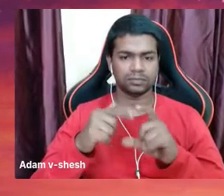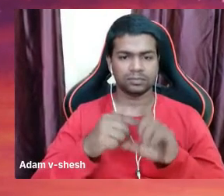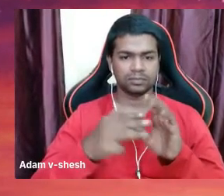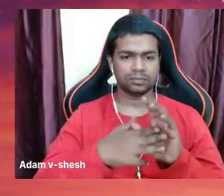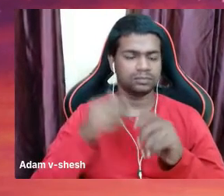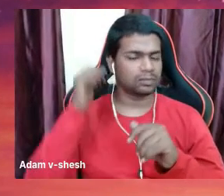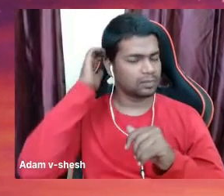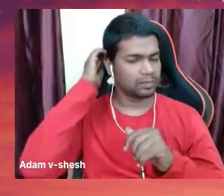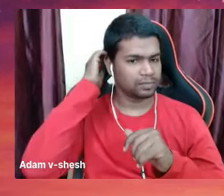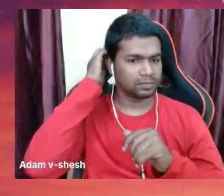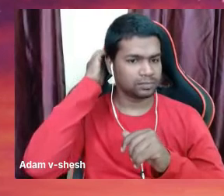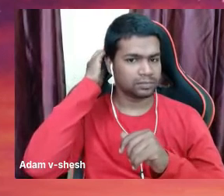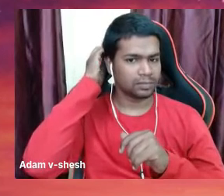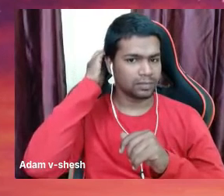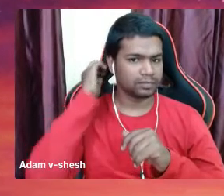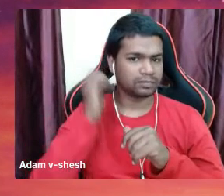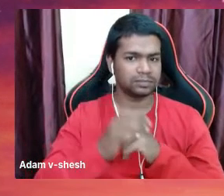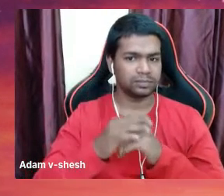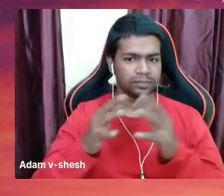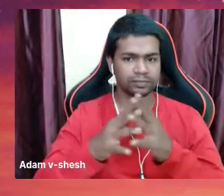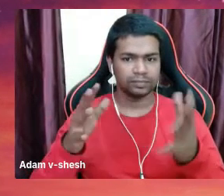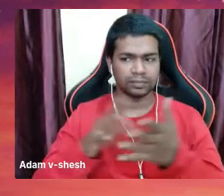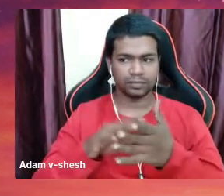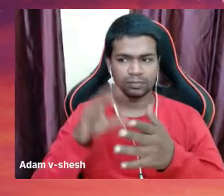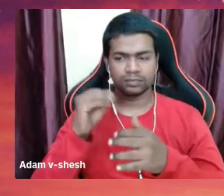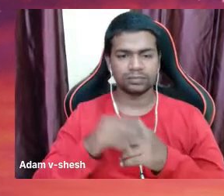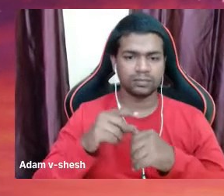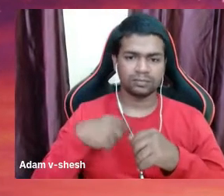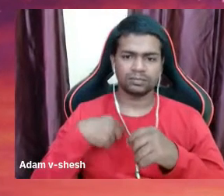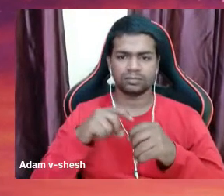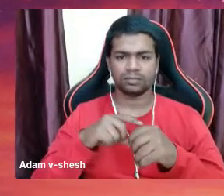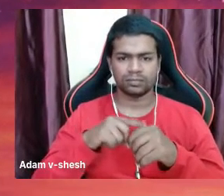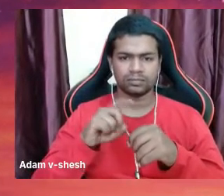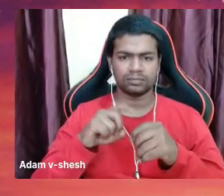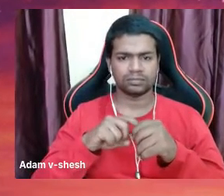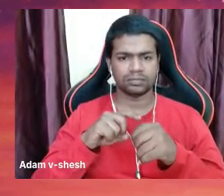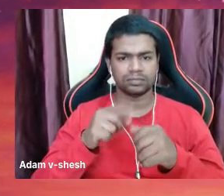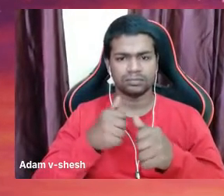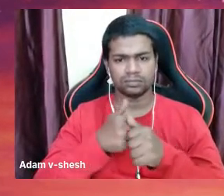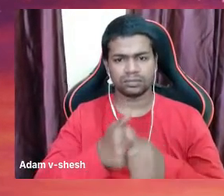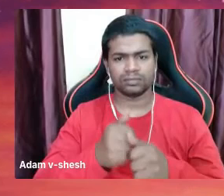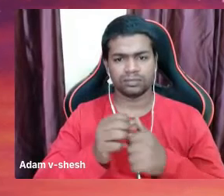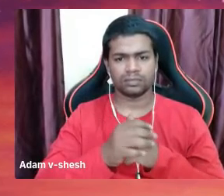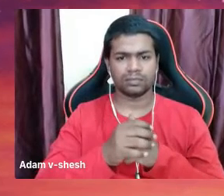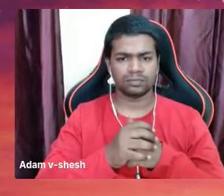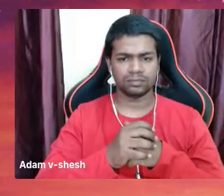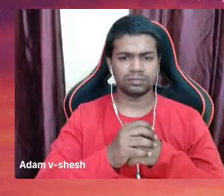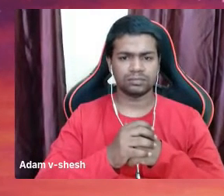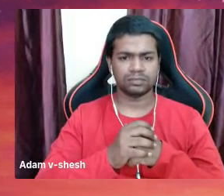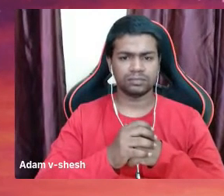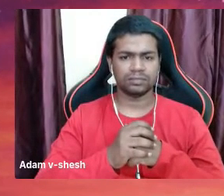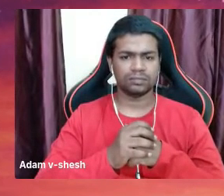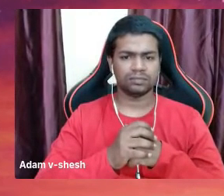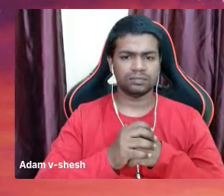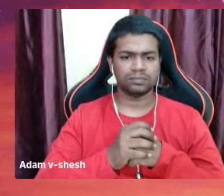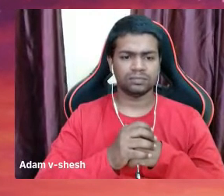the biggest learning. Fair enough. Let me ask you just one follow-up question on that and get your views on. So